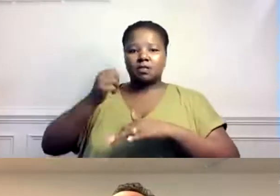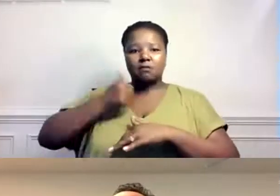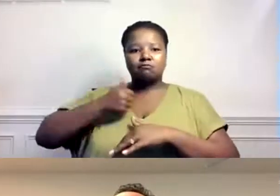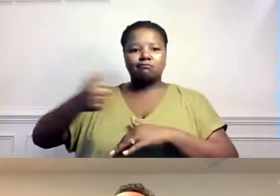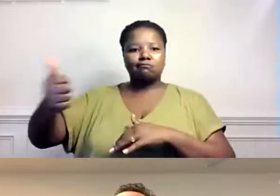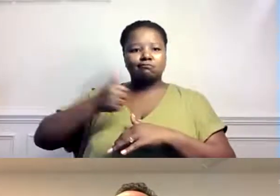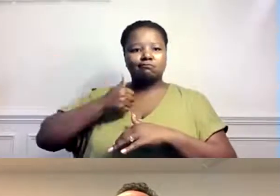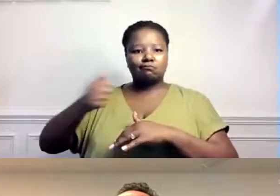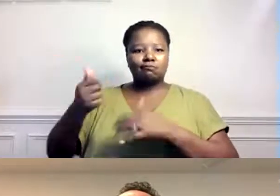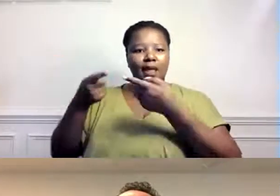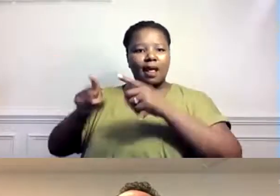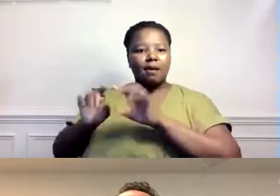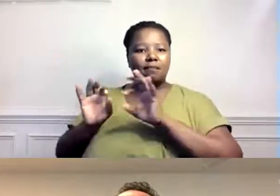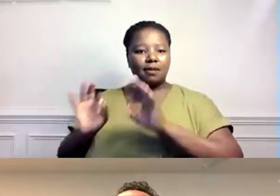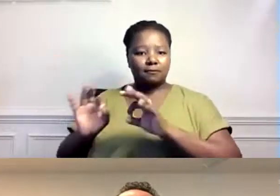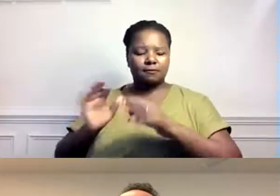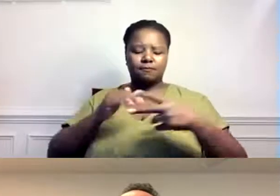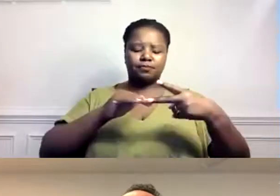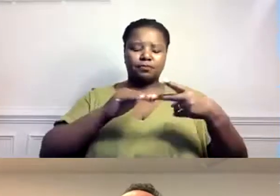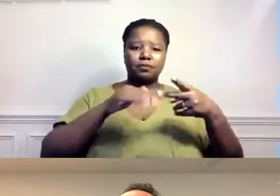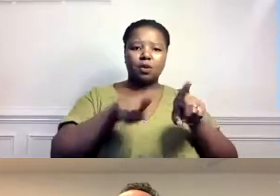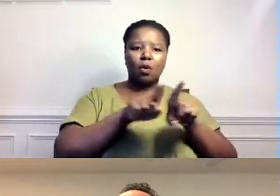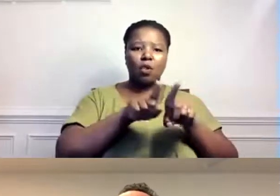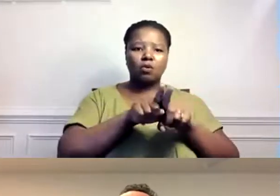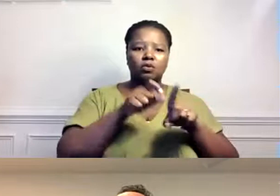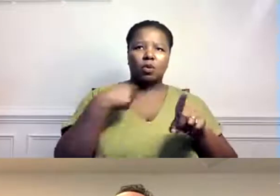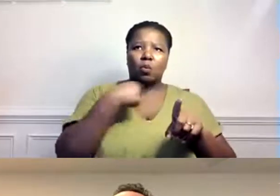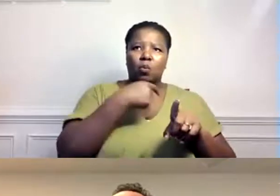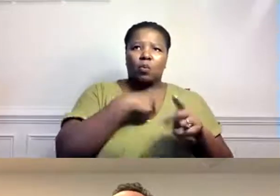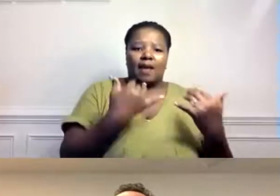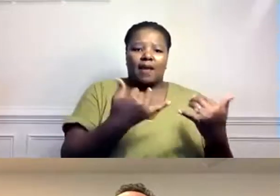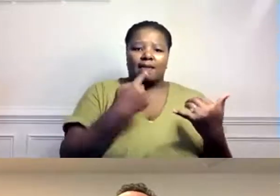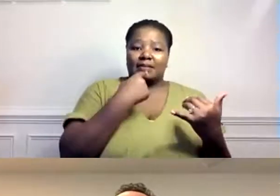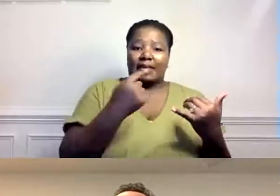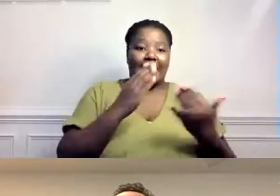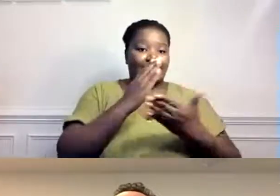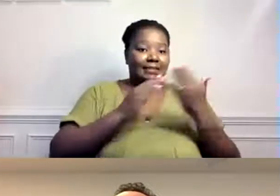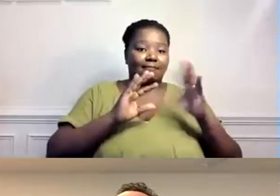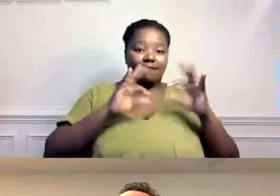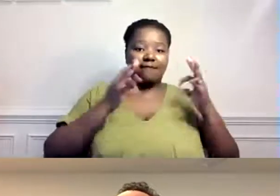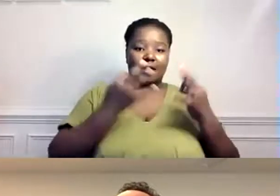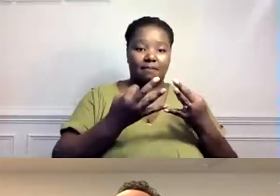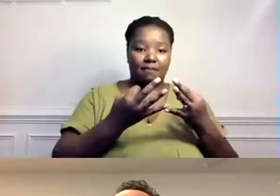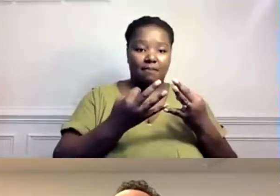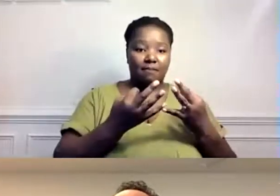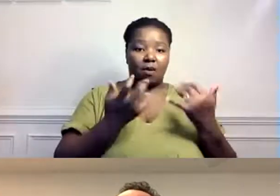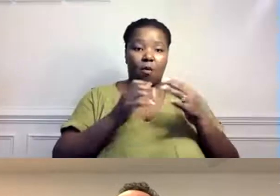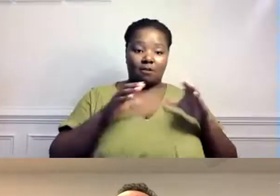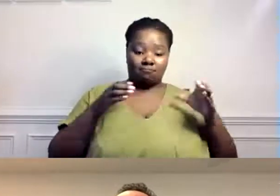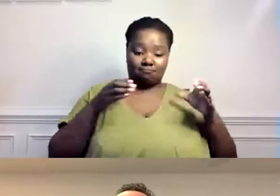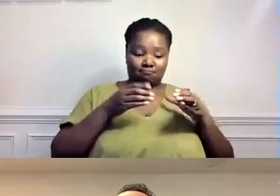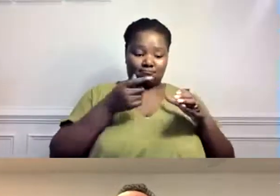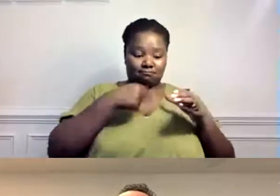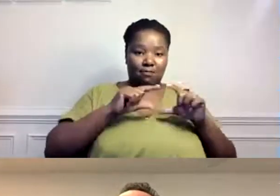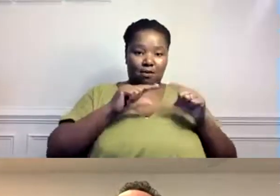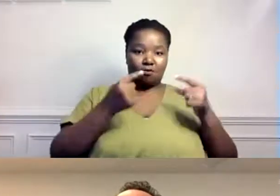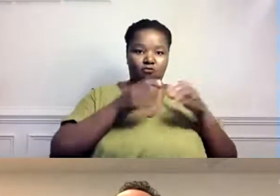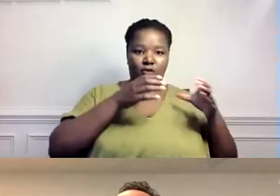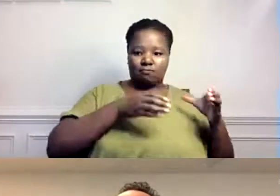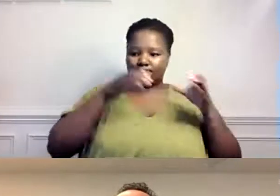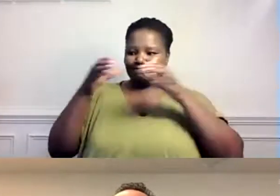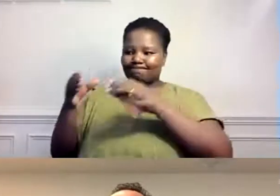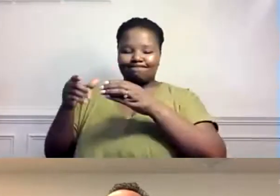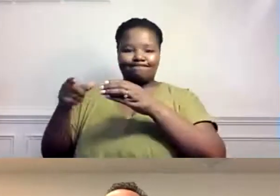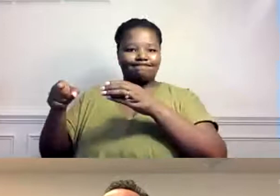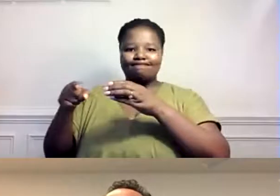it occurred. We also had particular situations where some families wanted to be vaccinated, but they had difficulty going to the